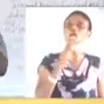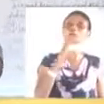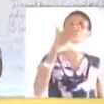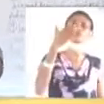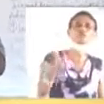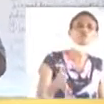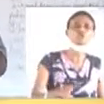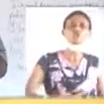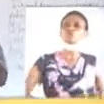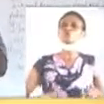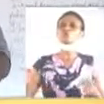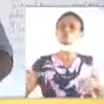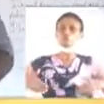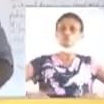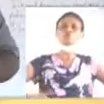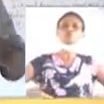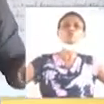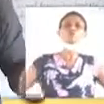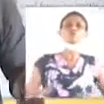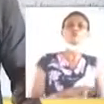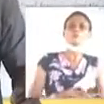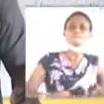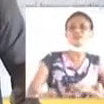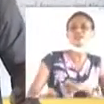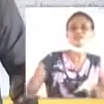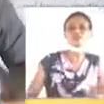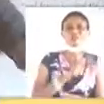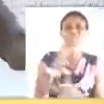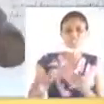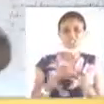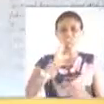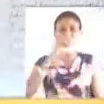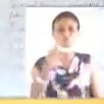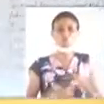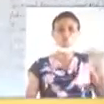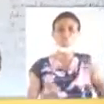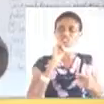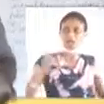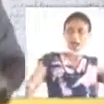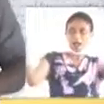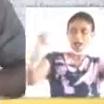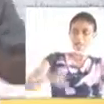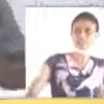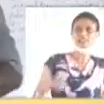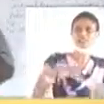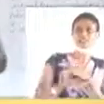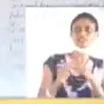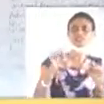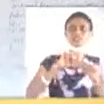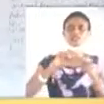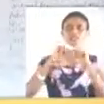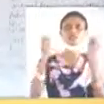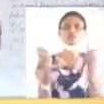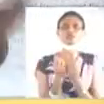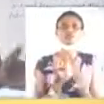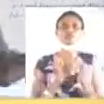Useful exuberance. Let's try it. Let's do it this way. And this is what is reigning in the society. If you don't take it, you